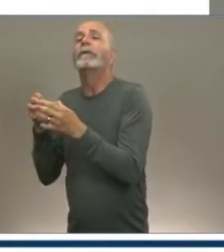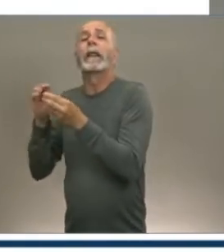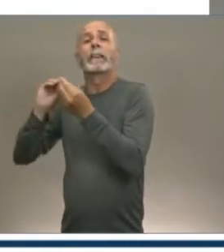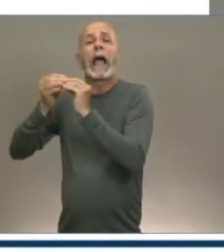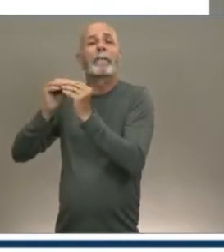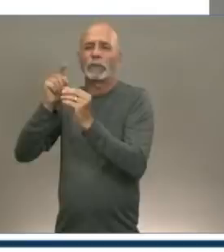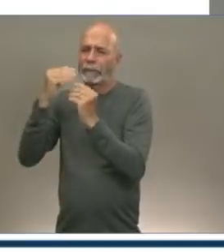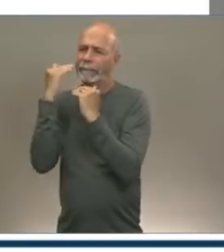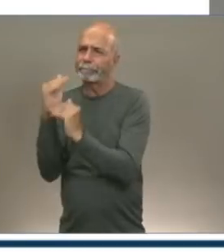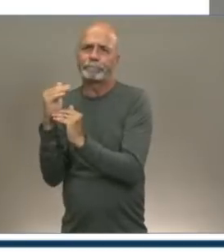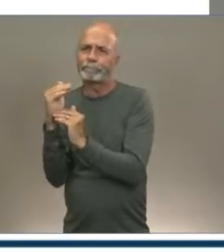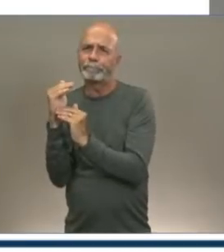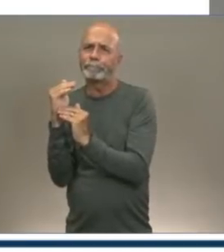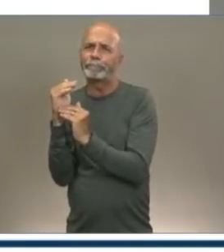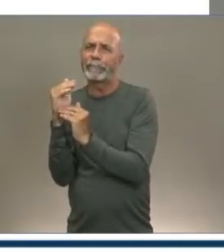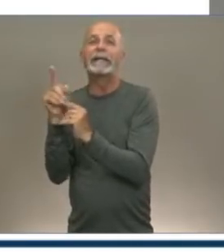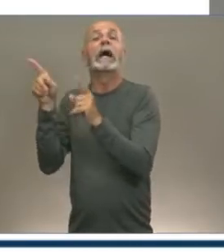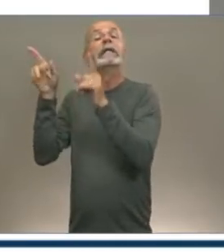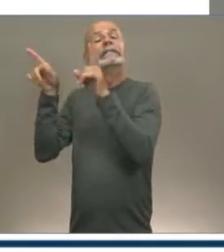them consistent.